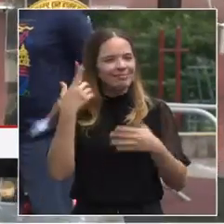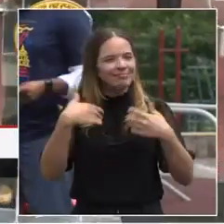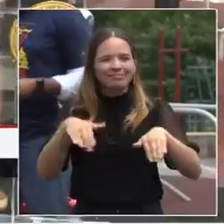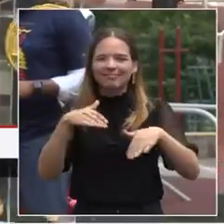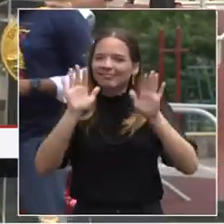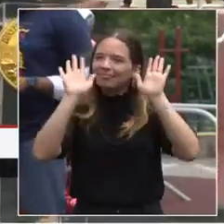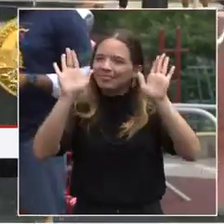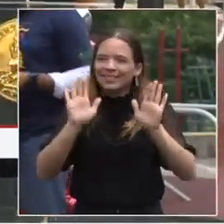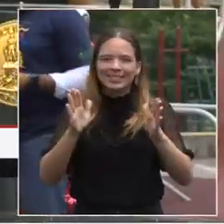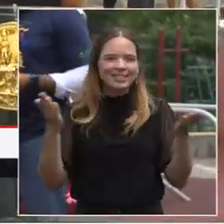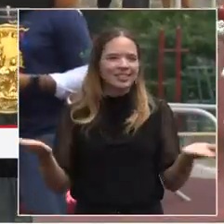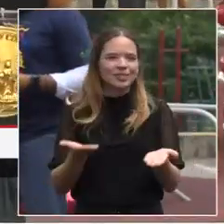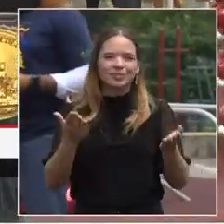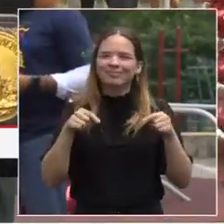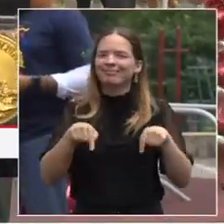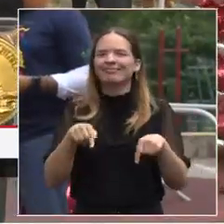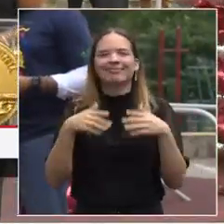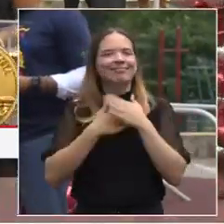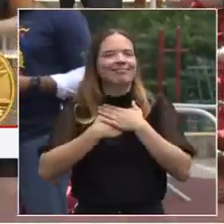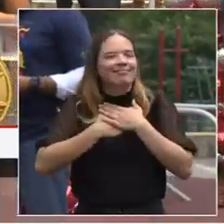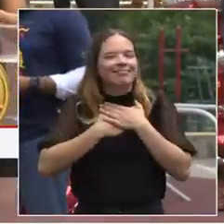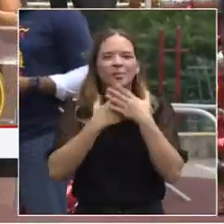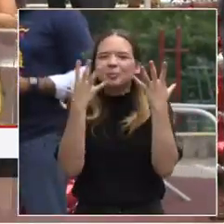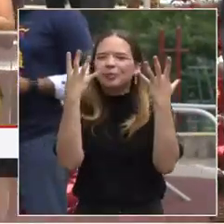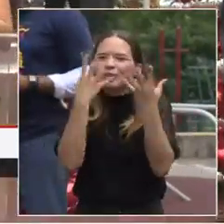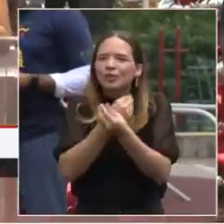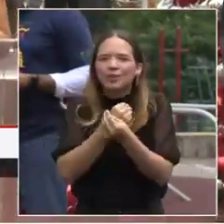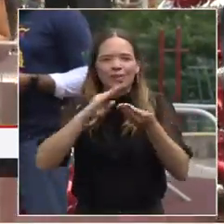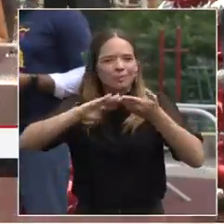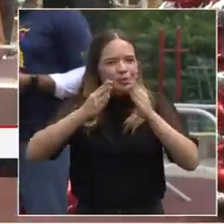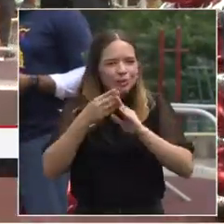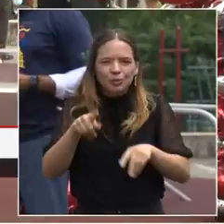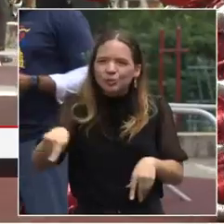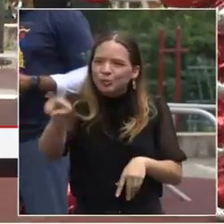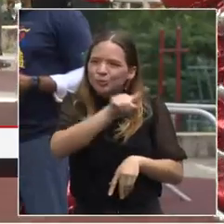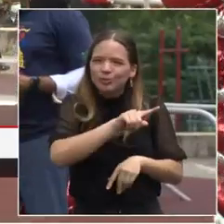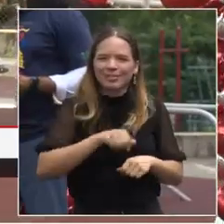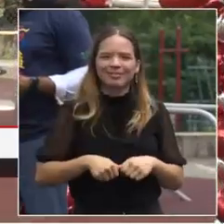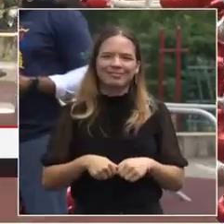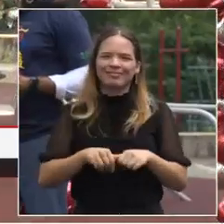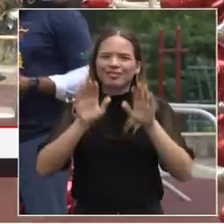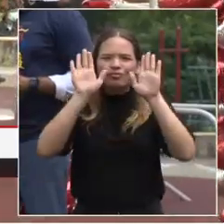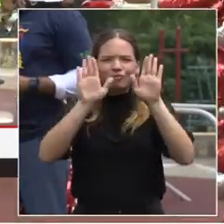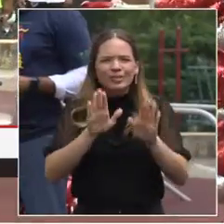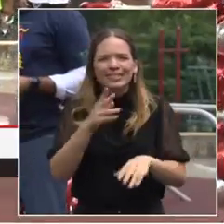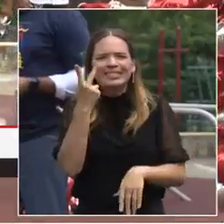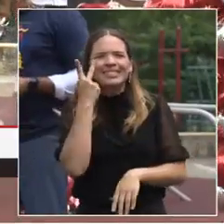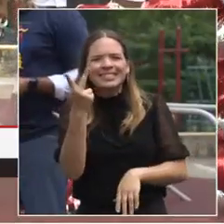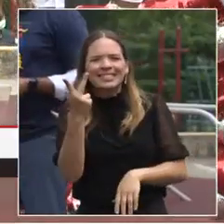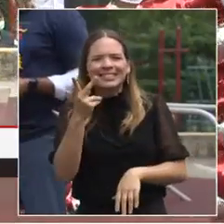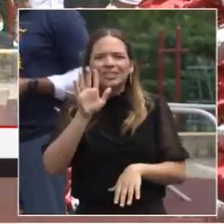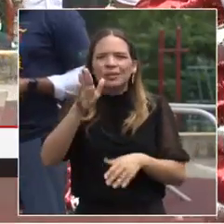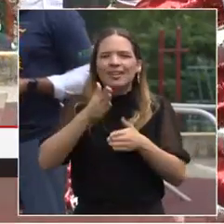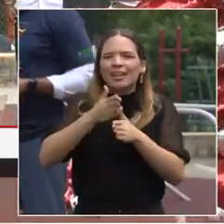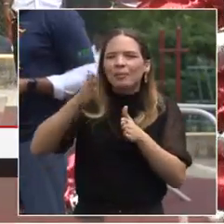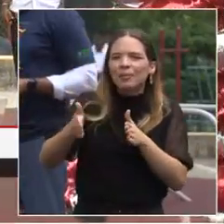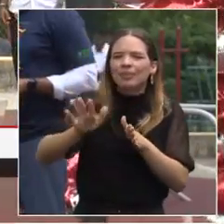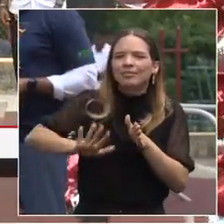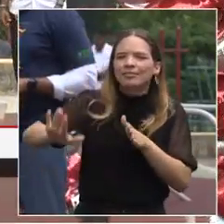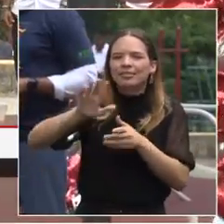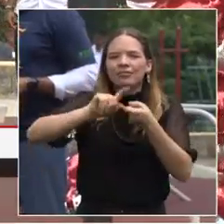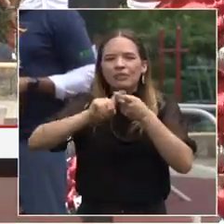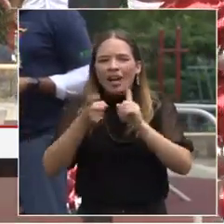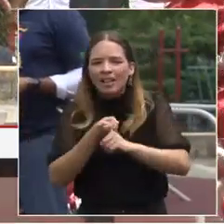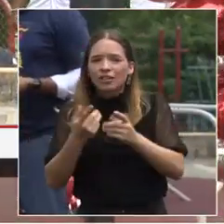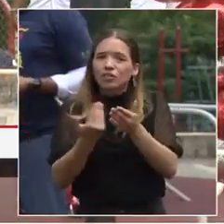in this beautiful Lamont community. It is great to see neighbors and friends, new friends and